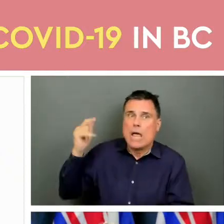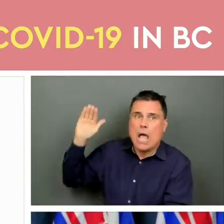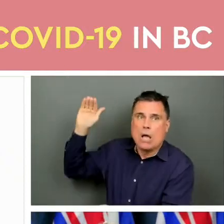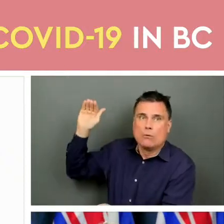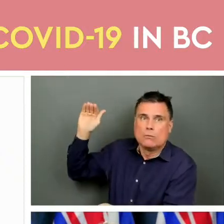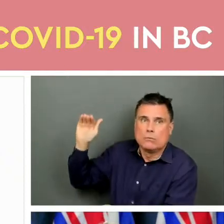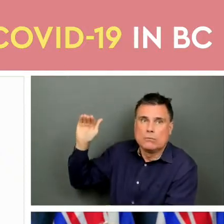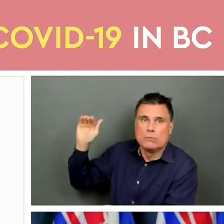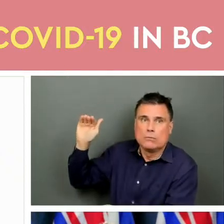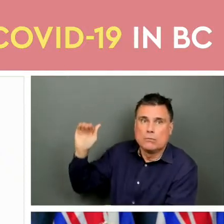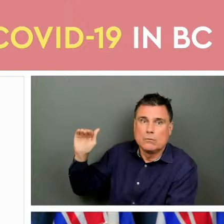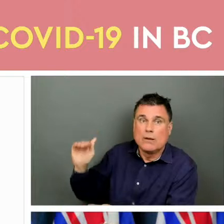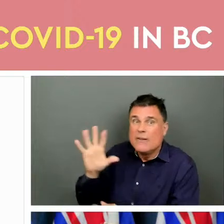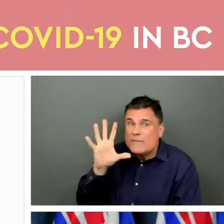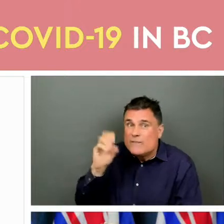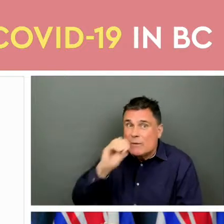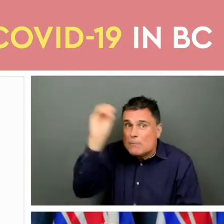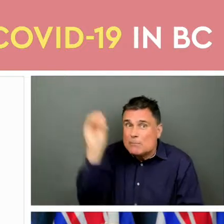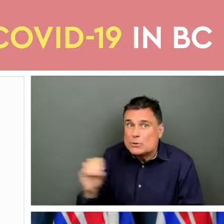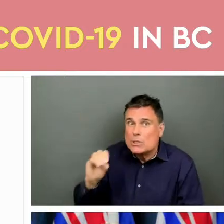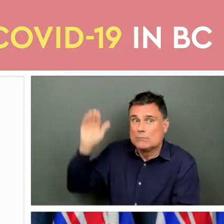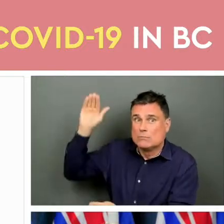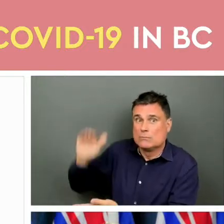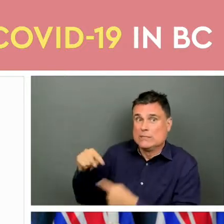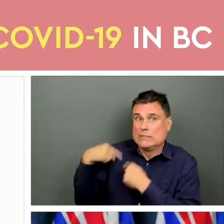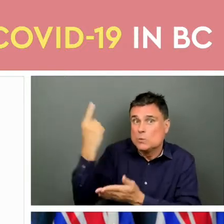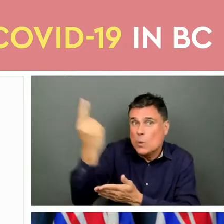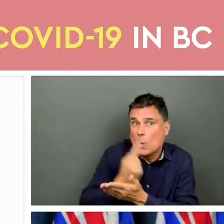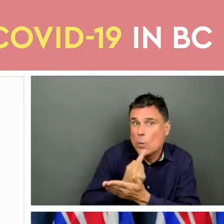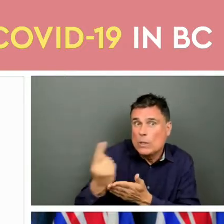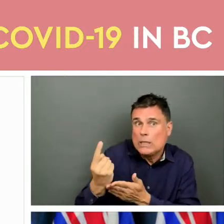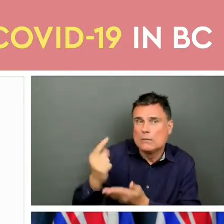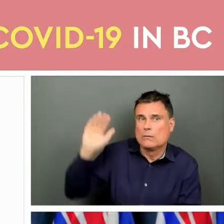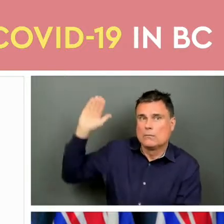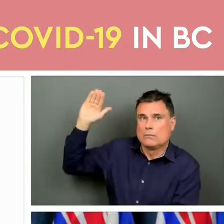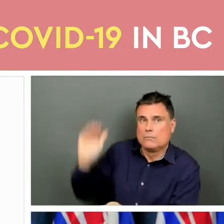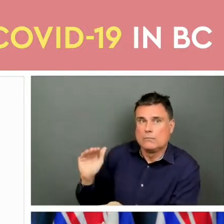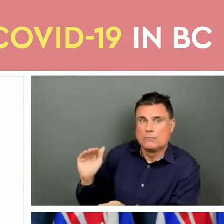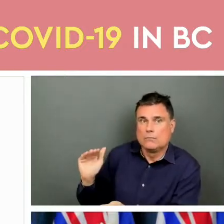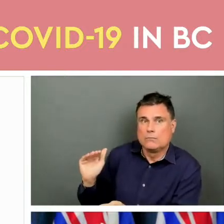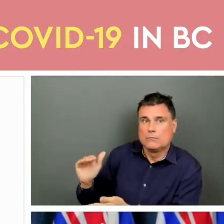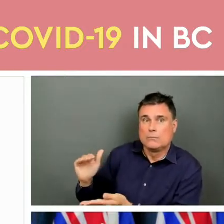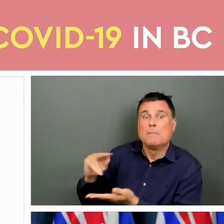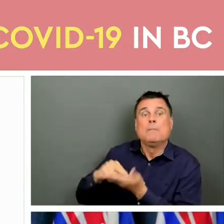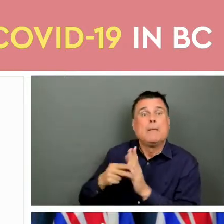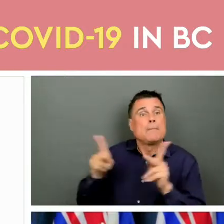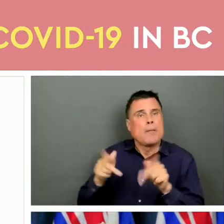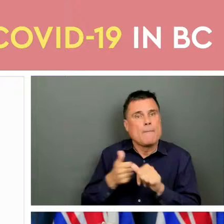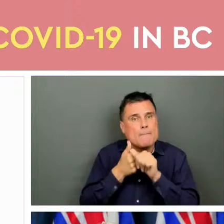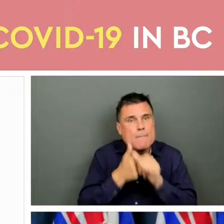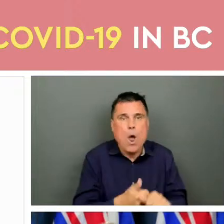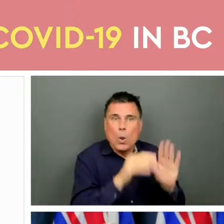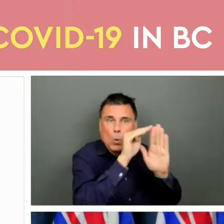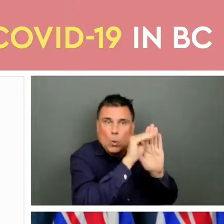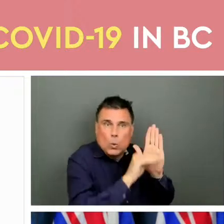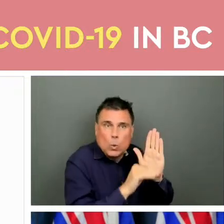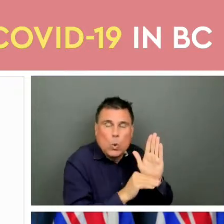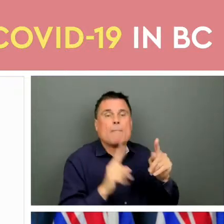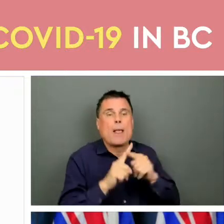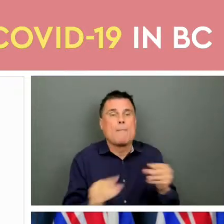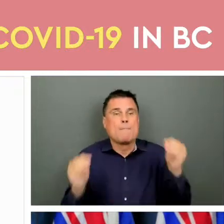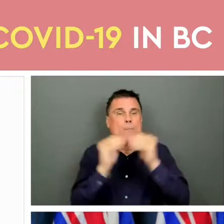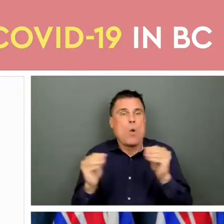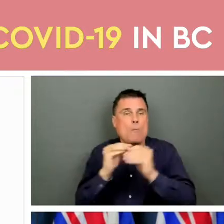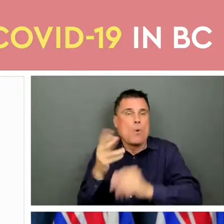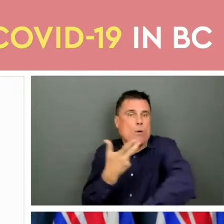50% in the last 2 weeks. So that is a testament to people doing what they need to do and the immunization that we're that